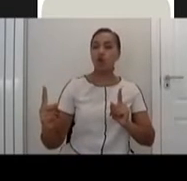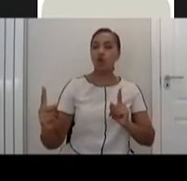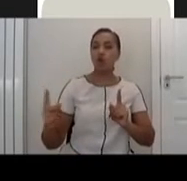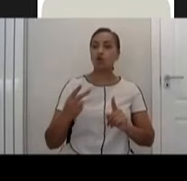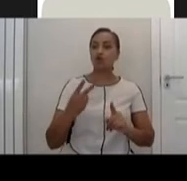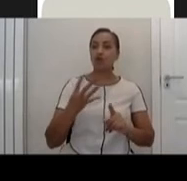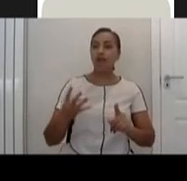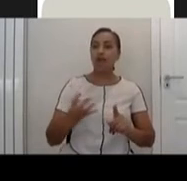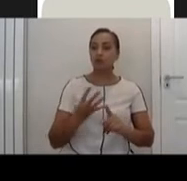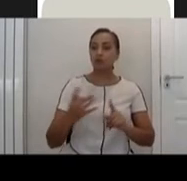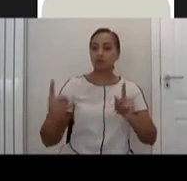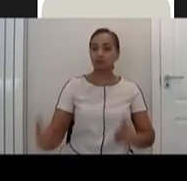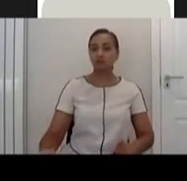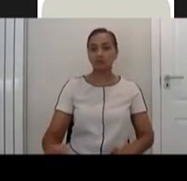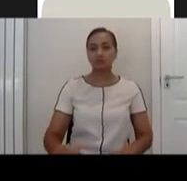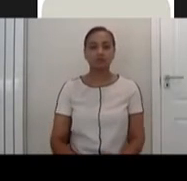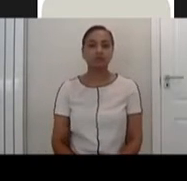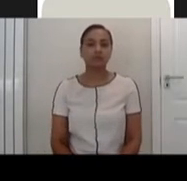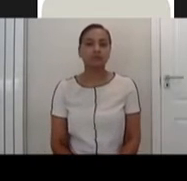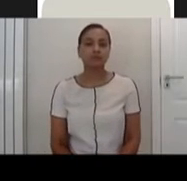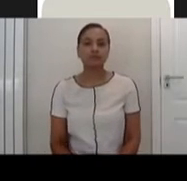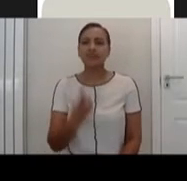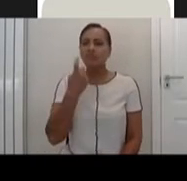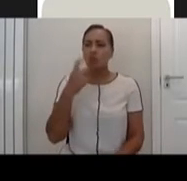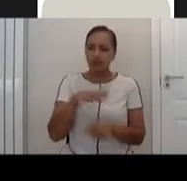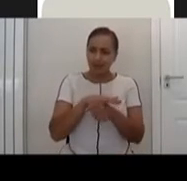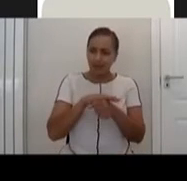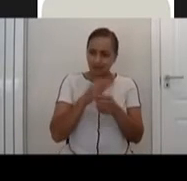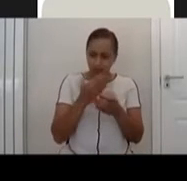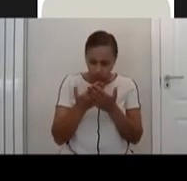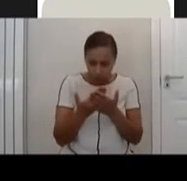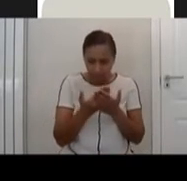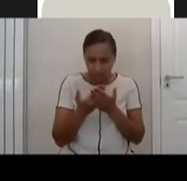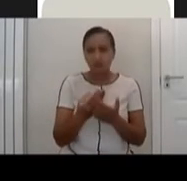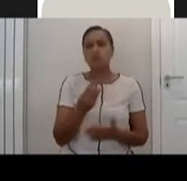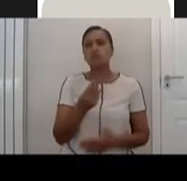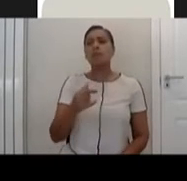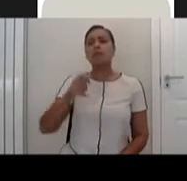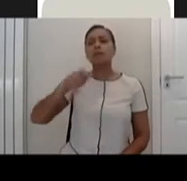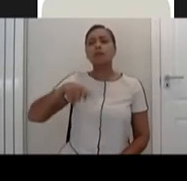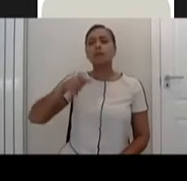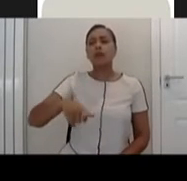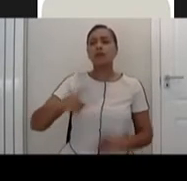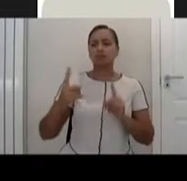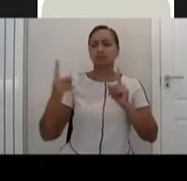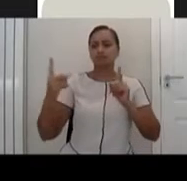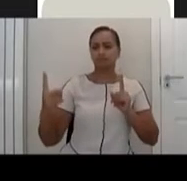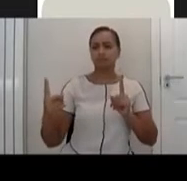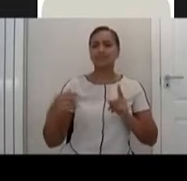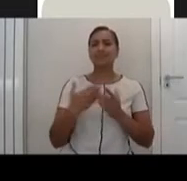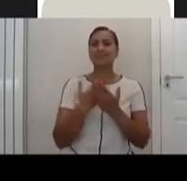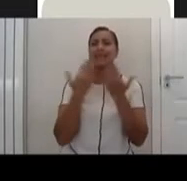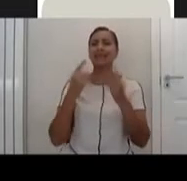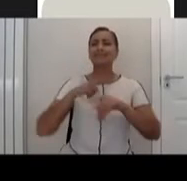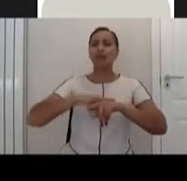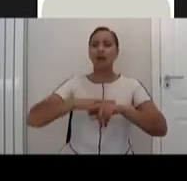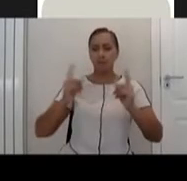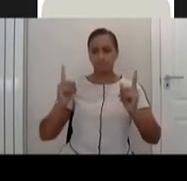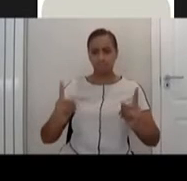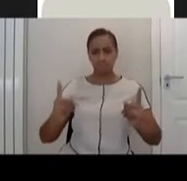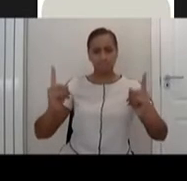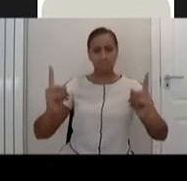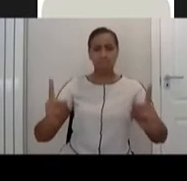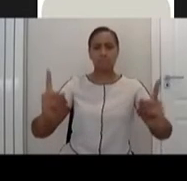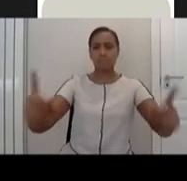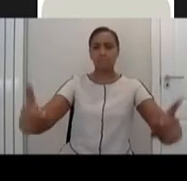had a scenario given to us whereby people were maintaining social bubbles during the day, but then getting in each other's car at the